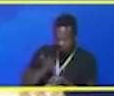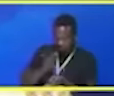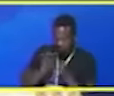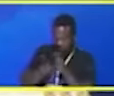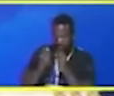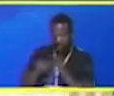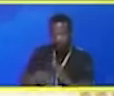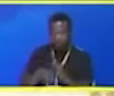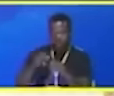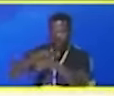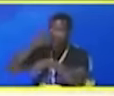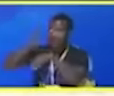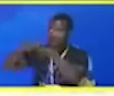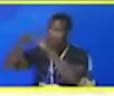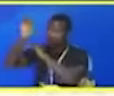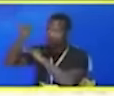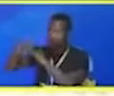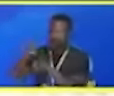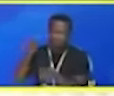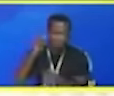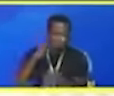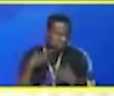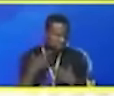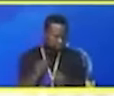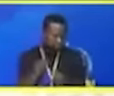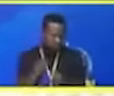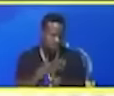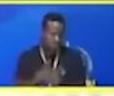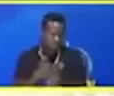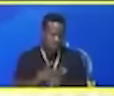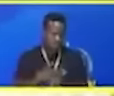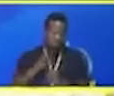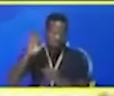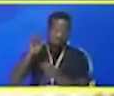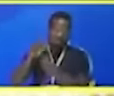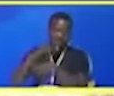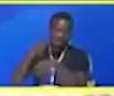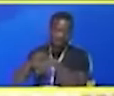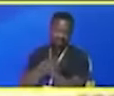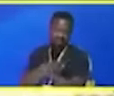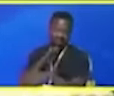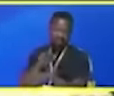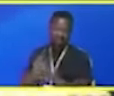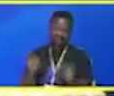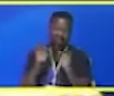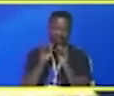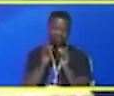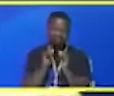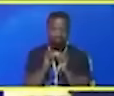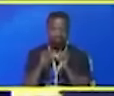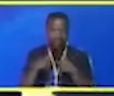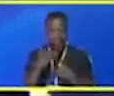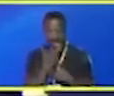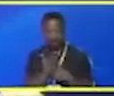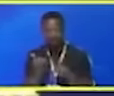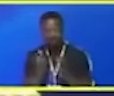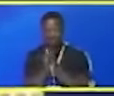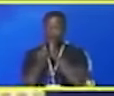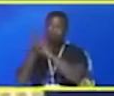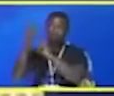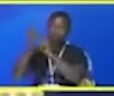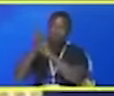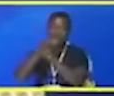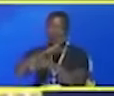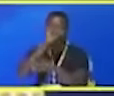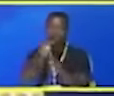The nature of God, please listen carefully, and his character. Ladies and gentlemen, there are things God will never